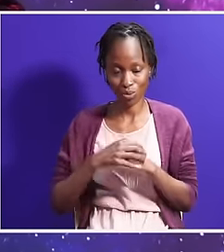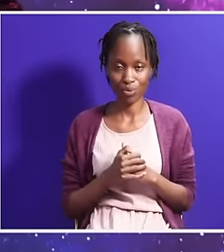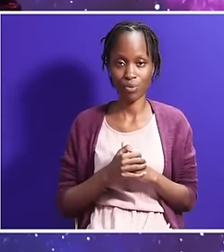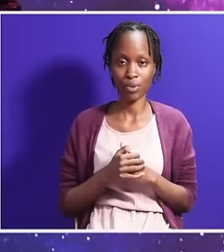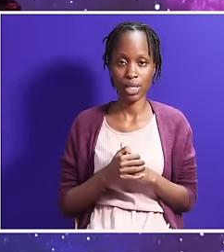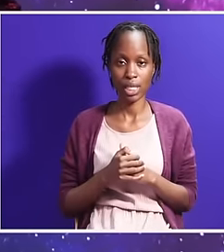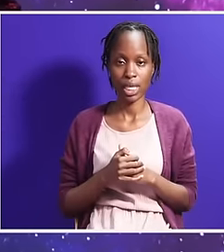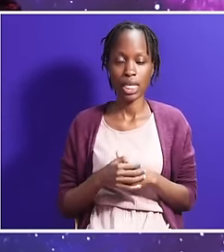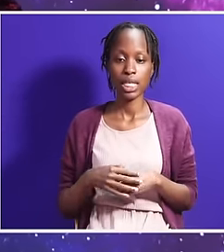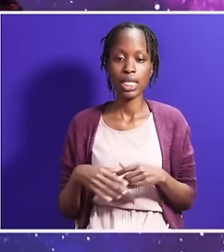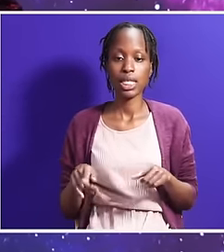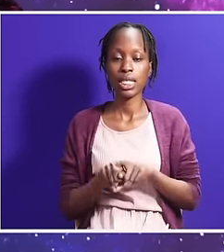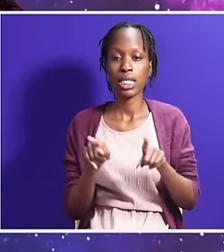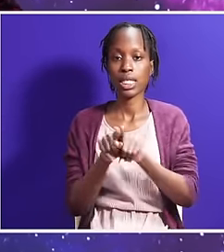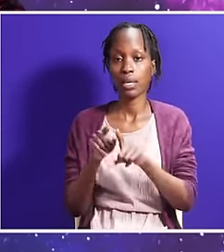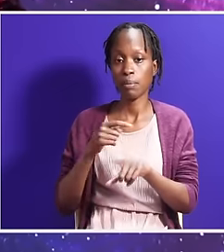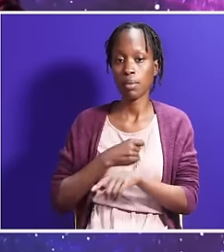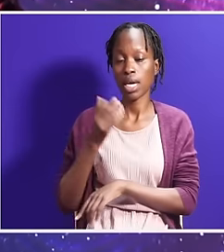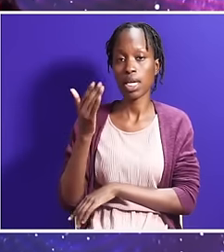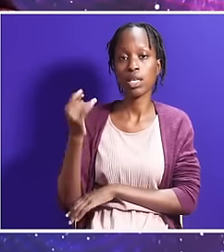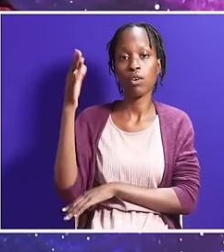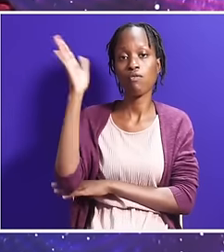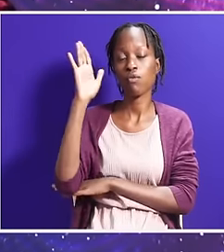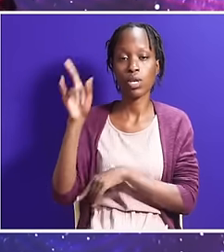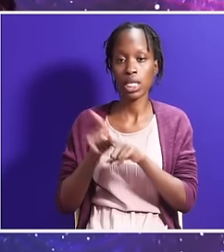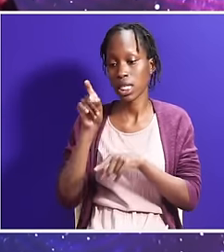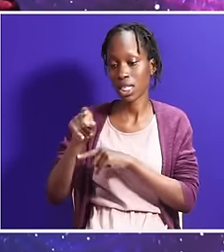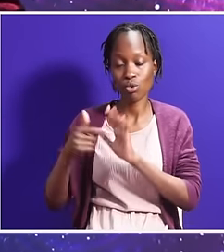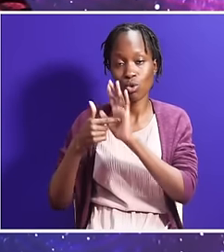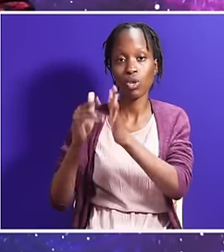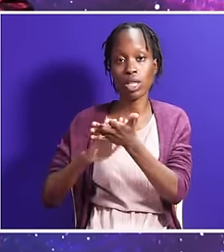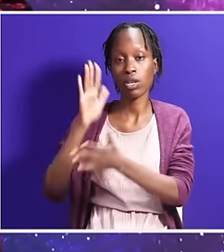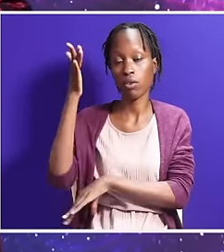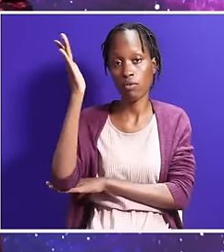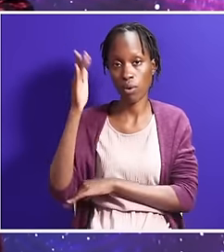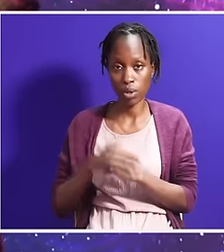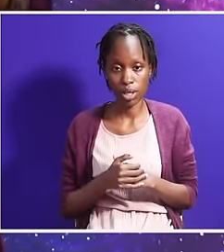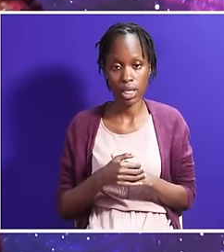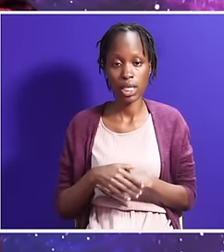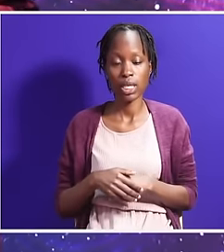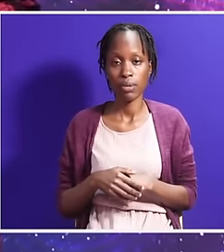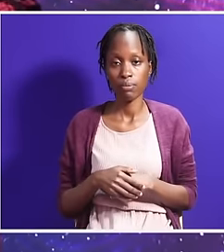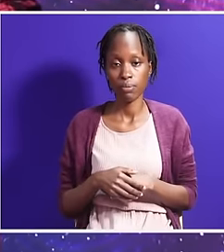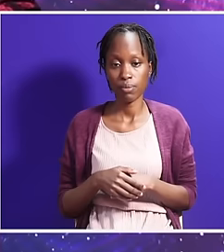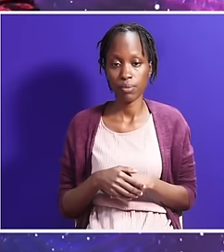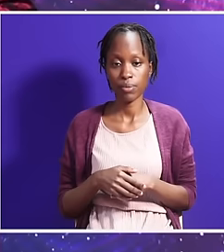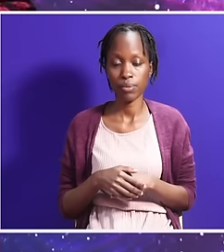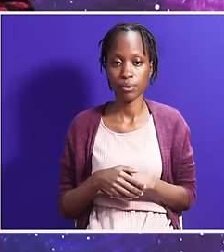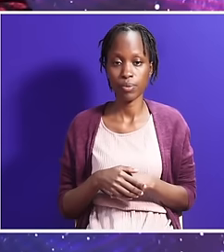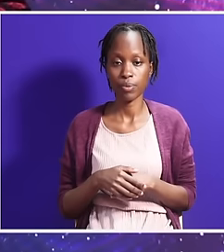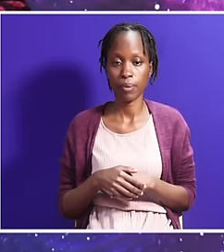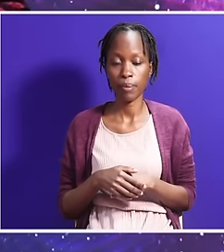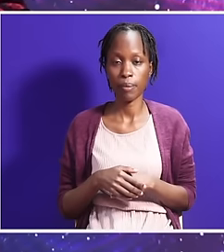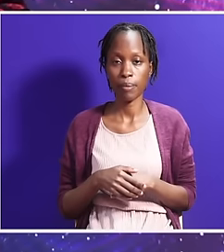I'm a jar of clay that shows forth the glory of God. And let me leave it at that.